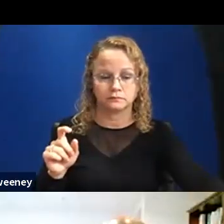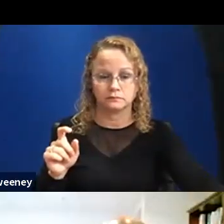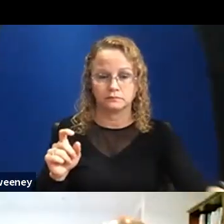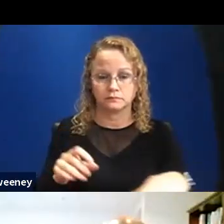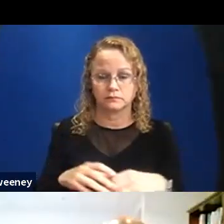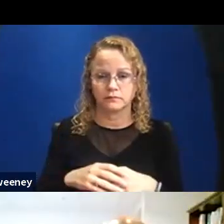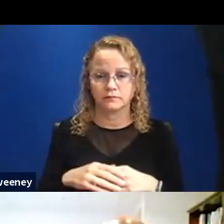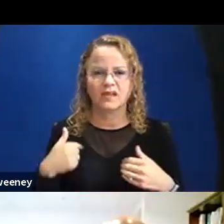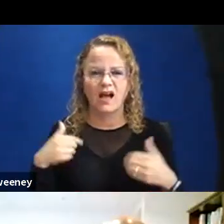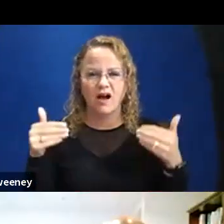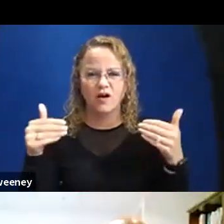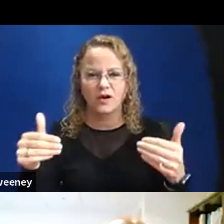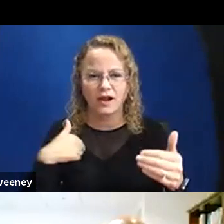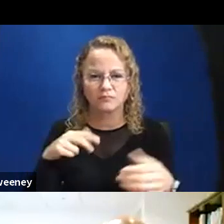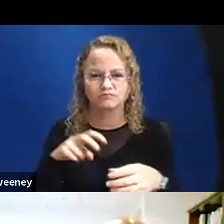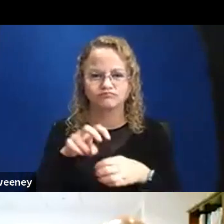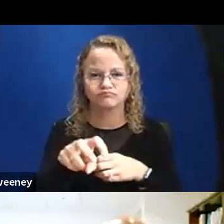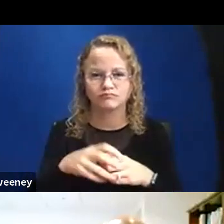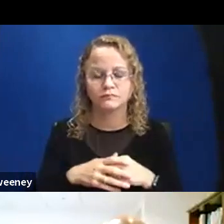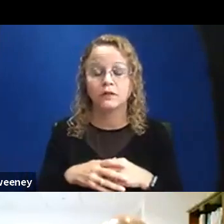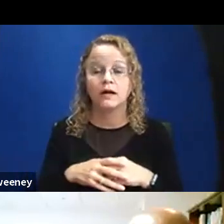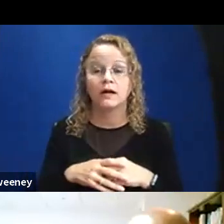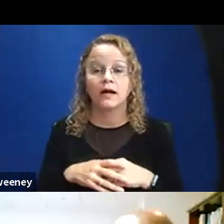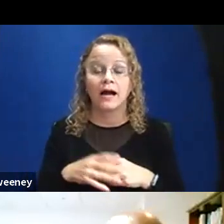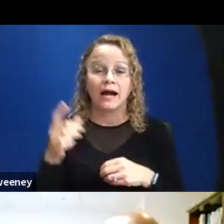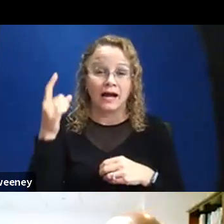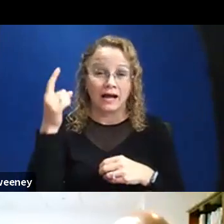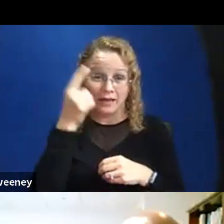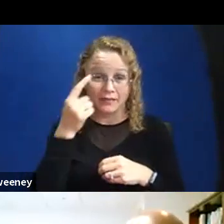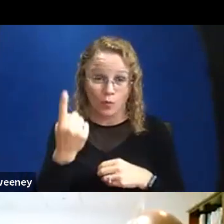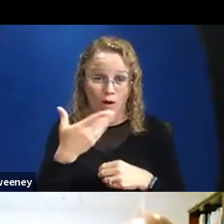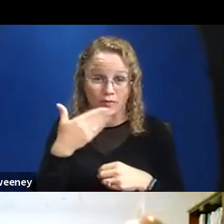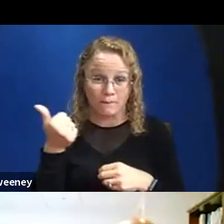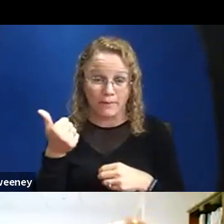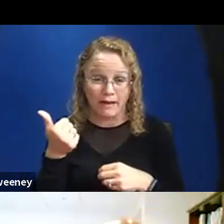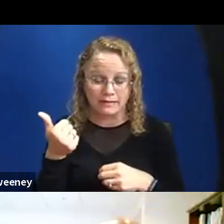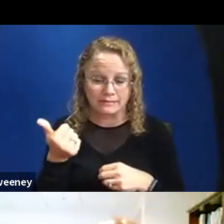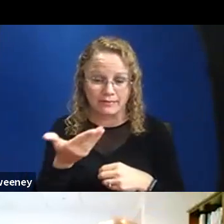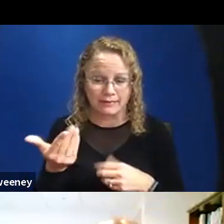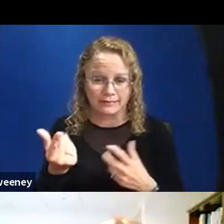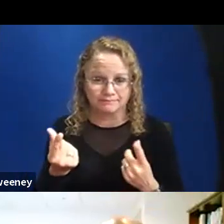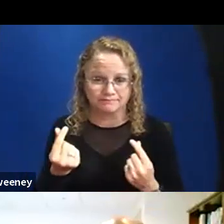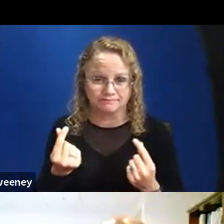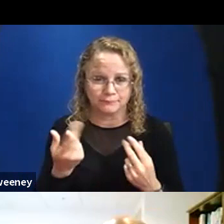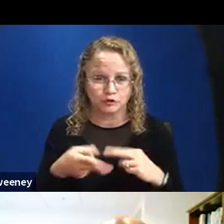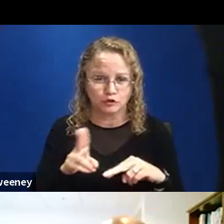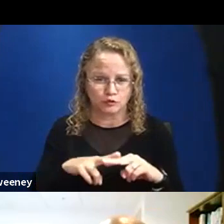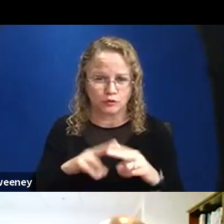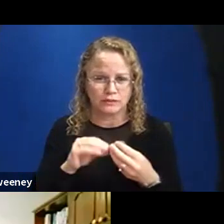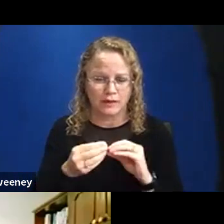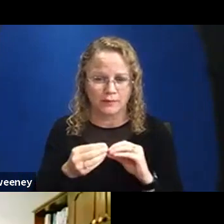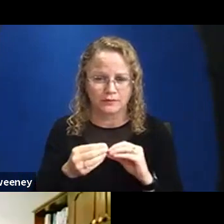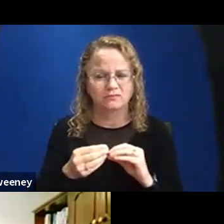All right, I'll go on ahead. I'll jump in. So I think one of the best things that we can do to increase those numbers is to